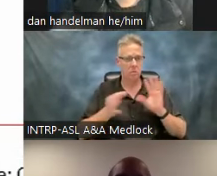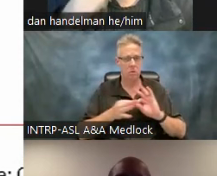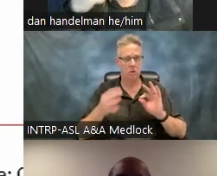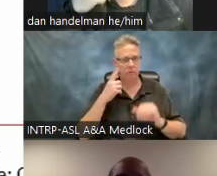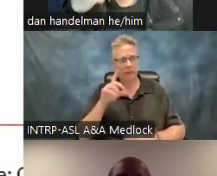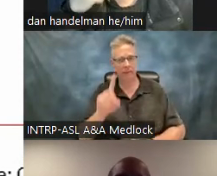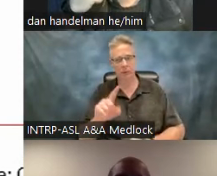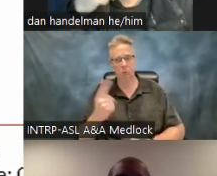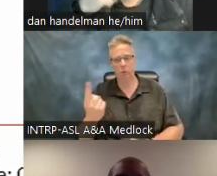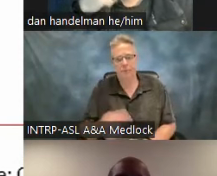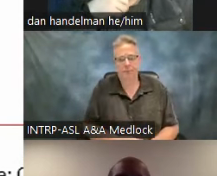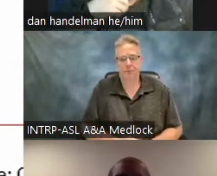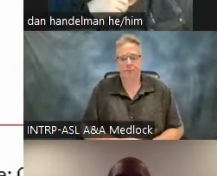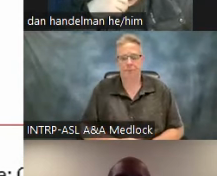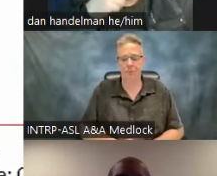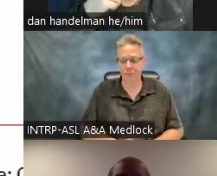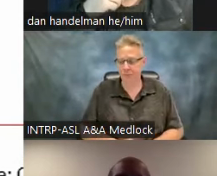D1?